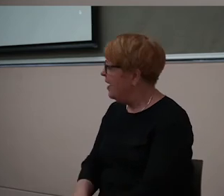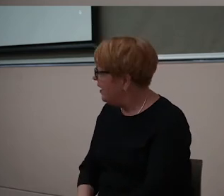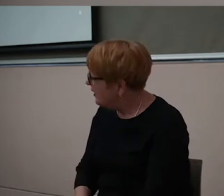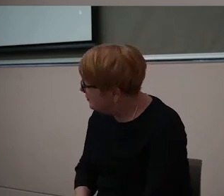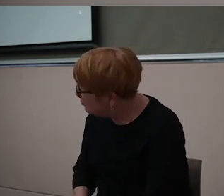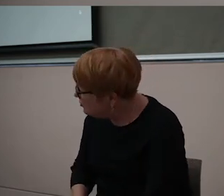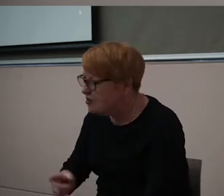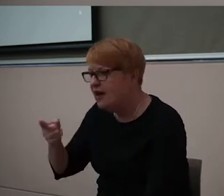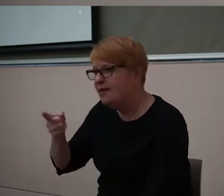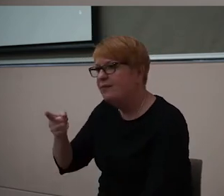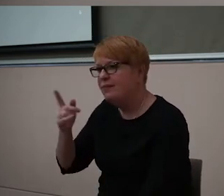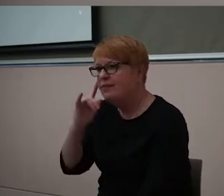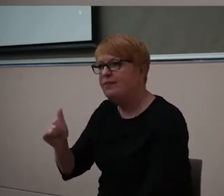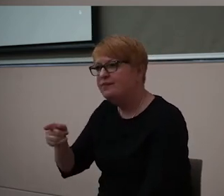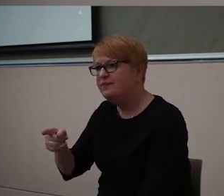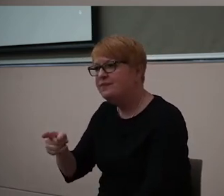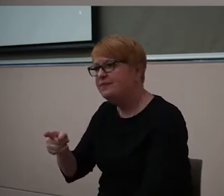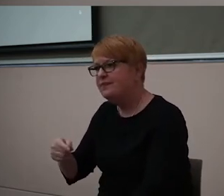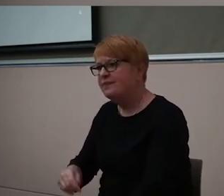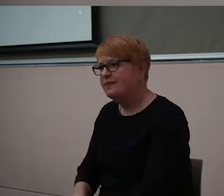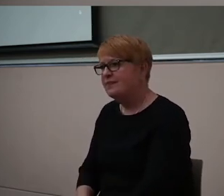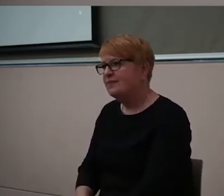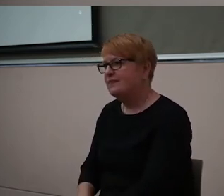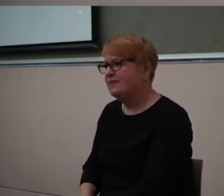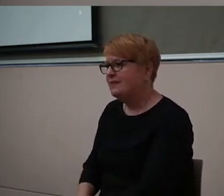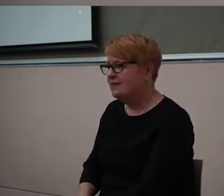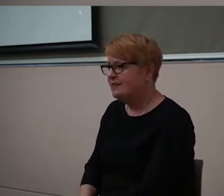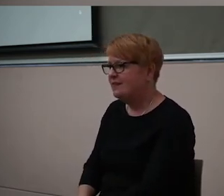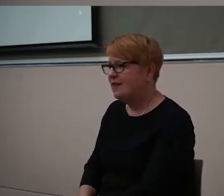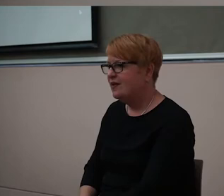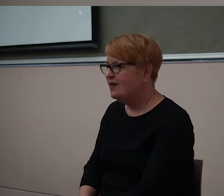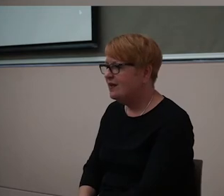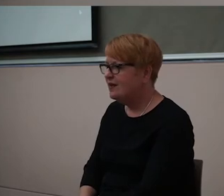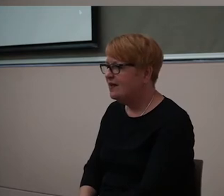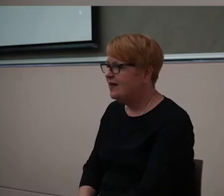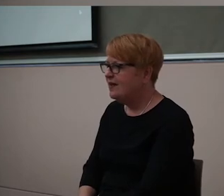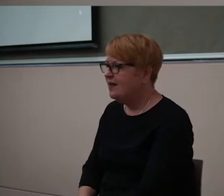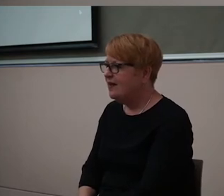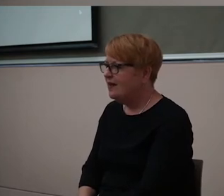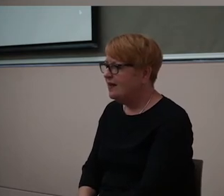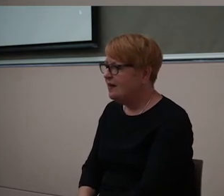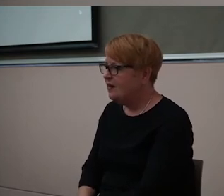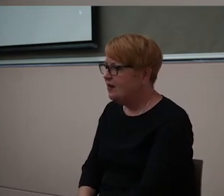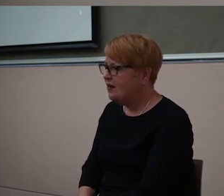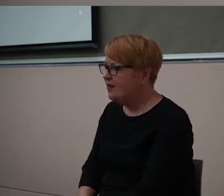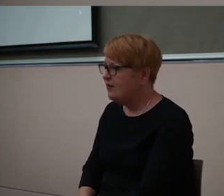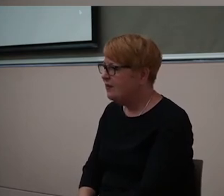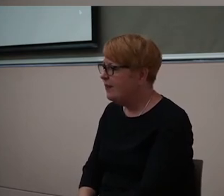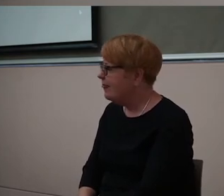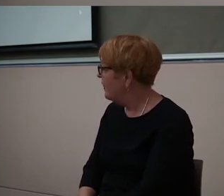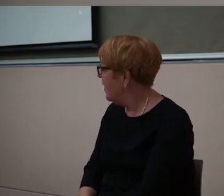I'm going to show two. Can we just? Yeah, of course. I just want to ask a question. The film, is there a lot of dialogue in